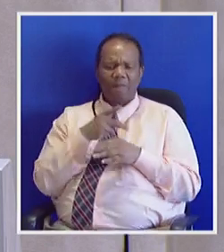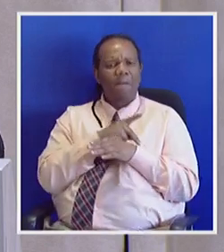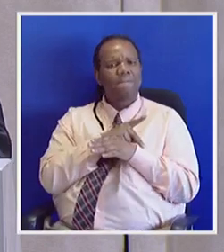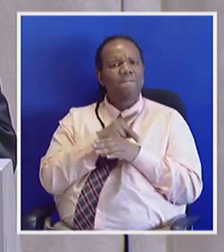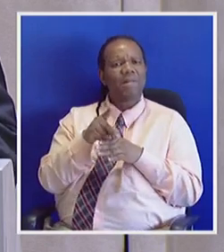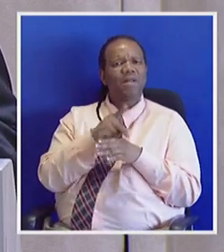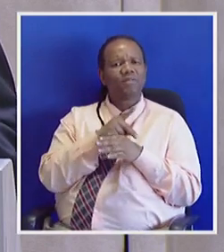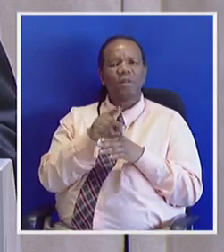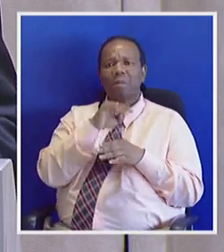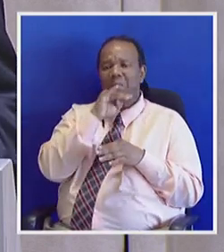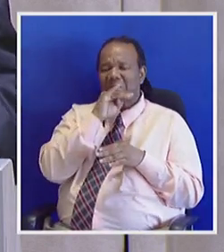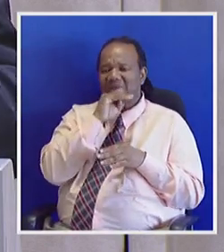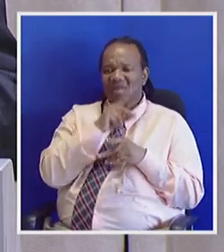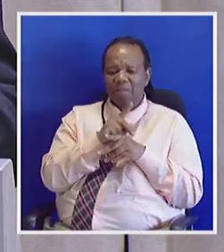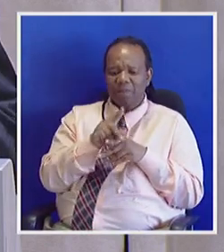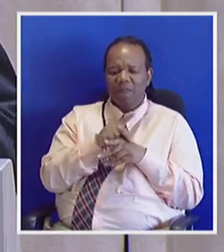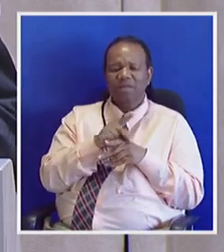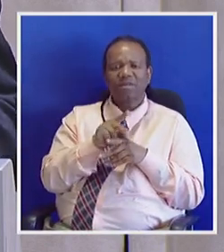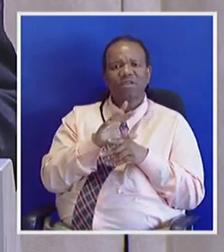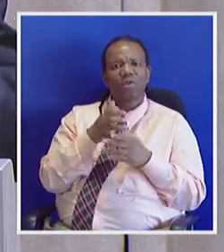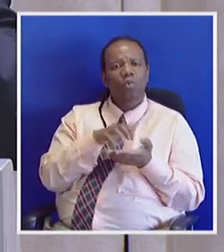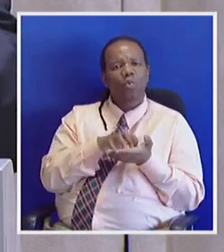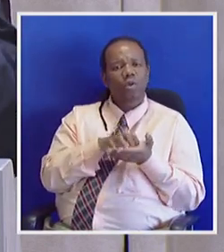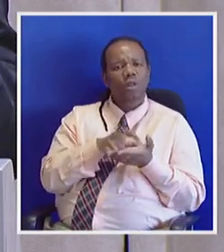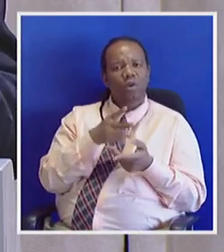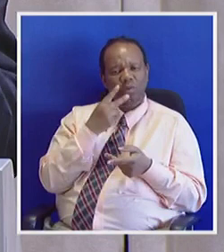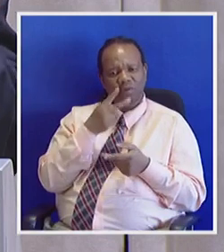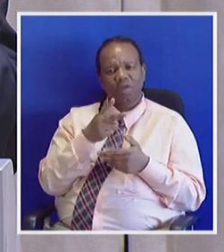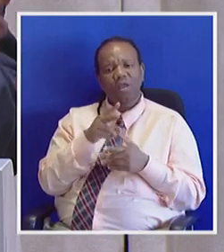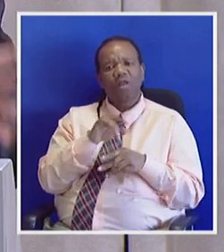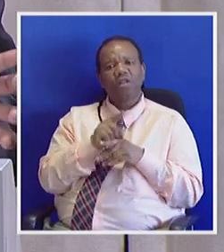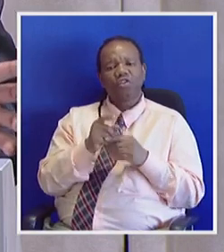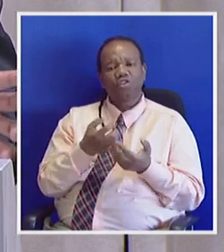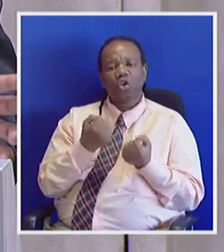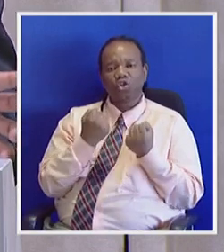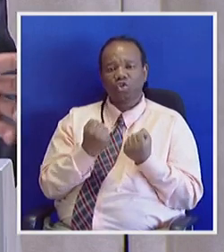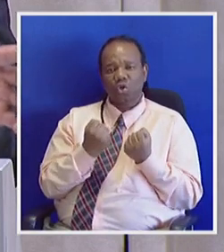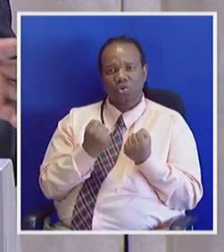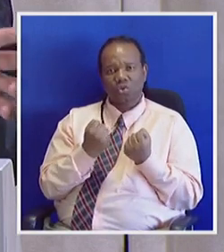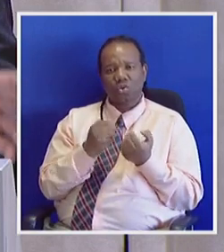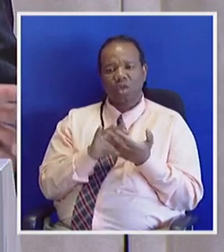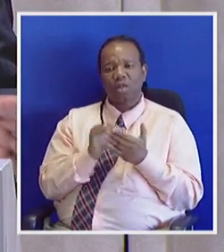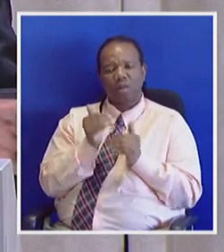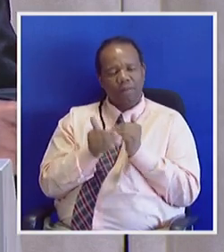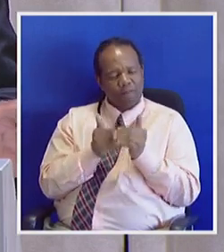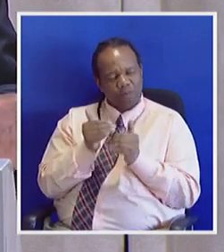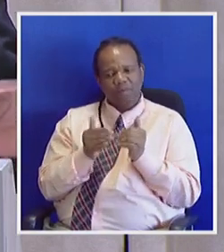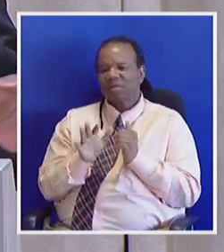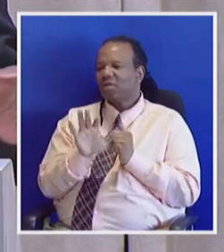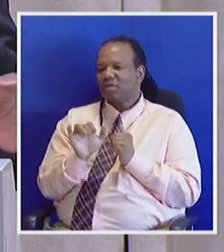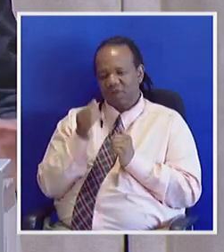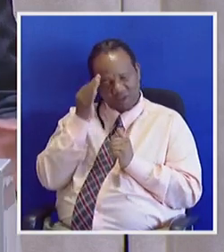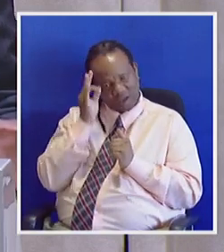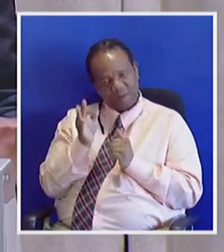weakness. It should be seen as a strength and should be seen as a process through which the South African government